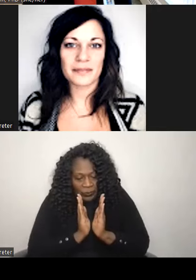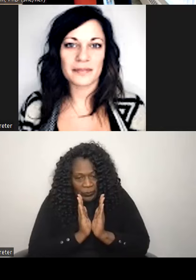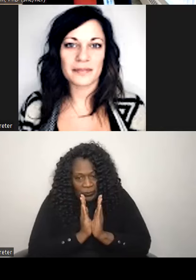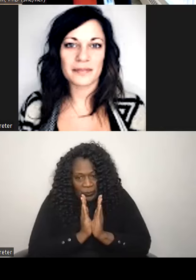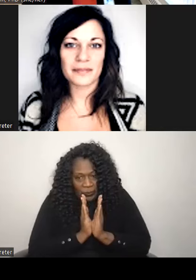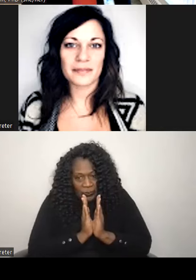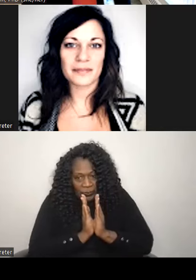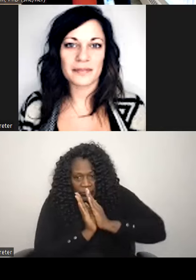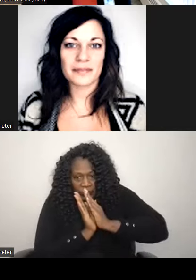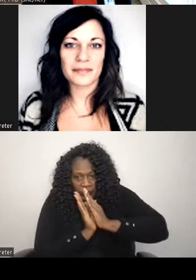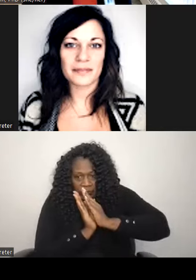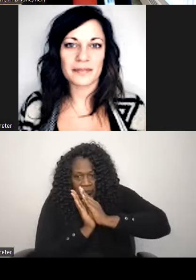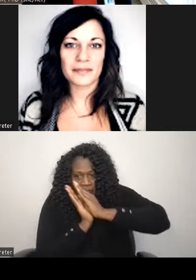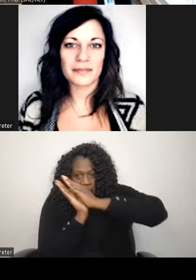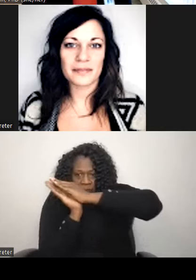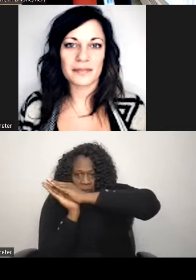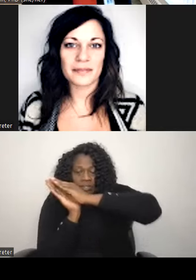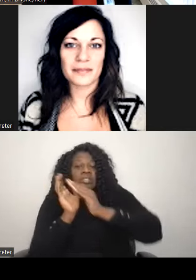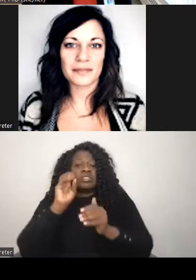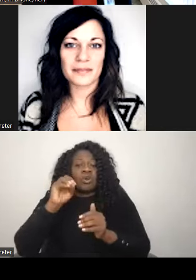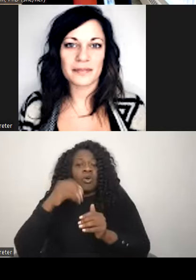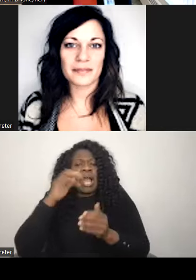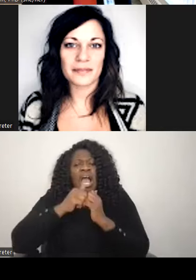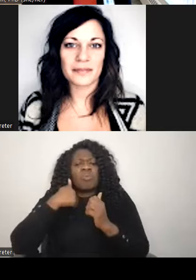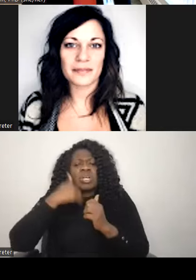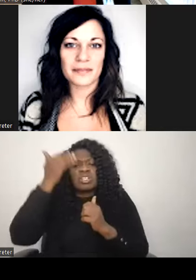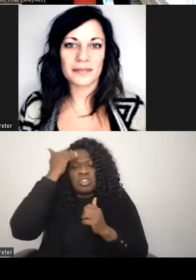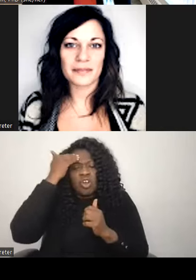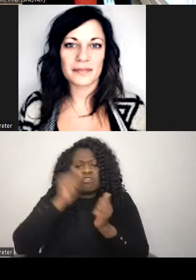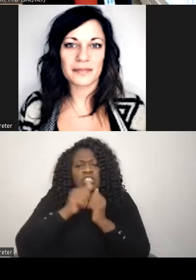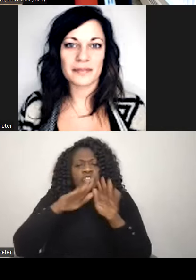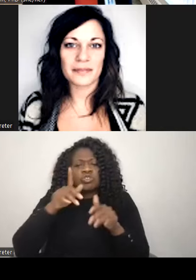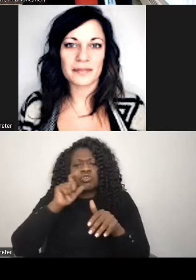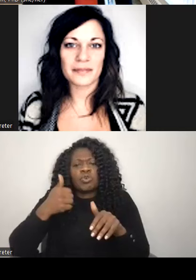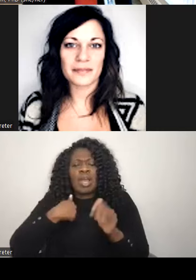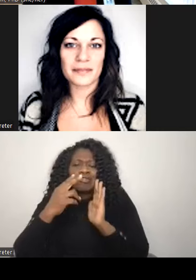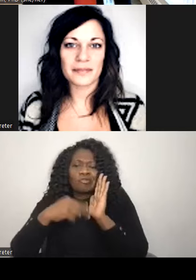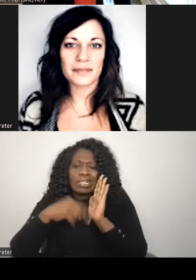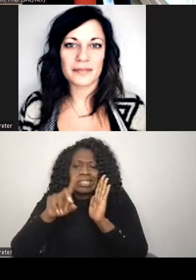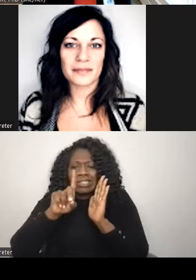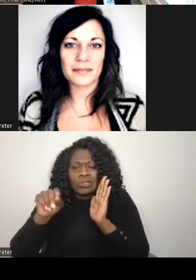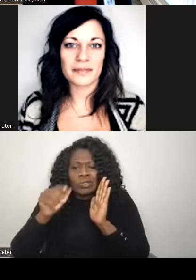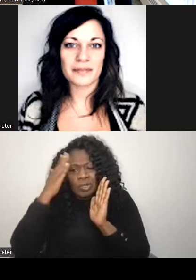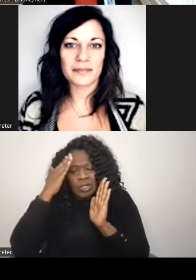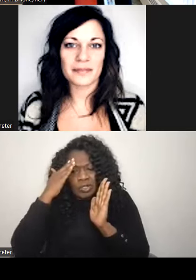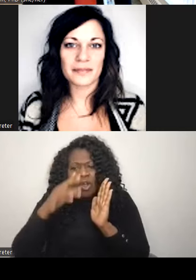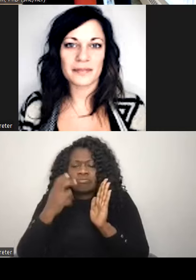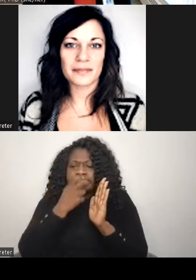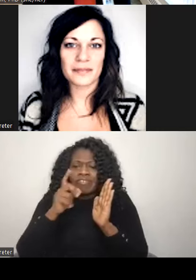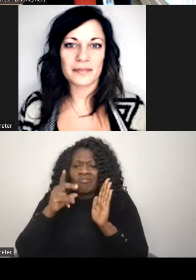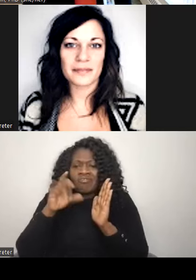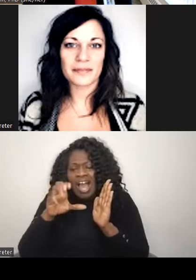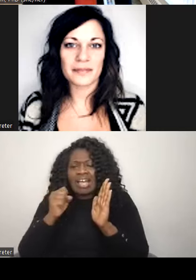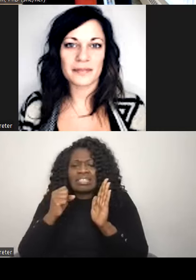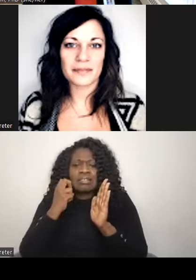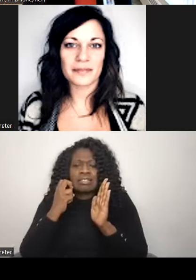can. So how do we know this and how do we do this? So for children who have reading disorders, we know that phonics-based reading instruction is